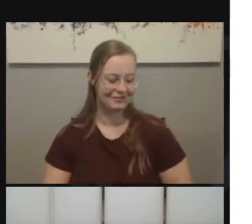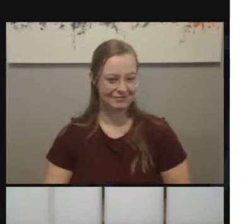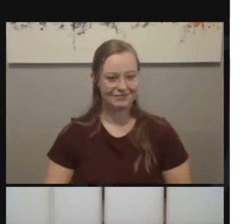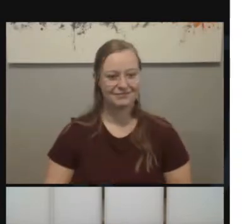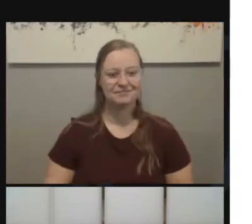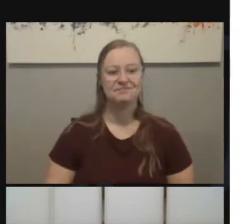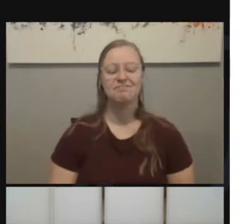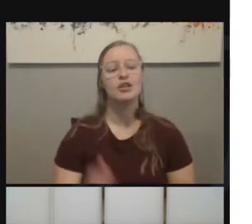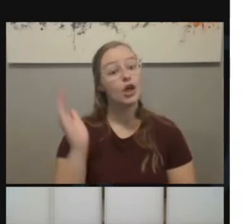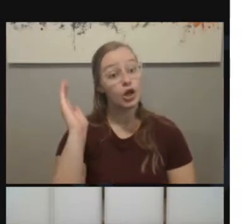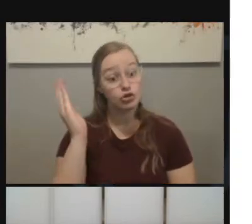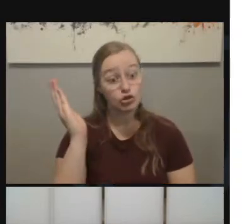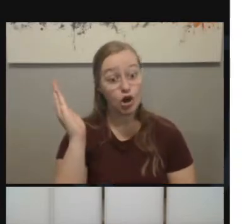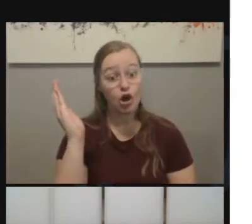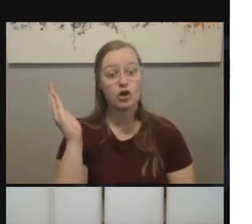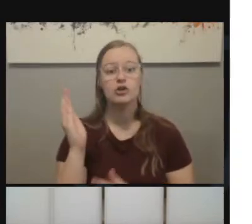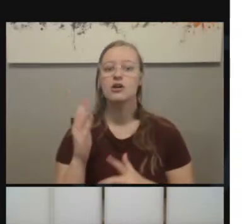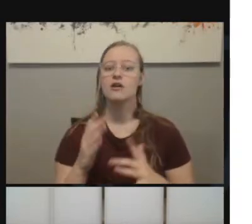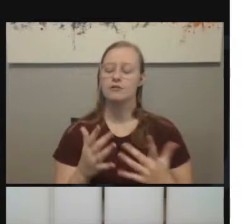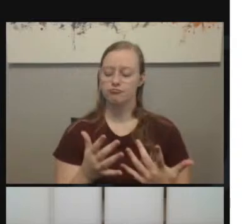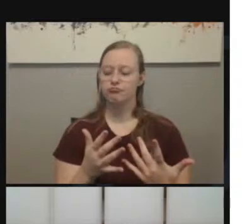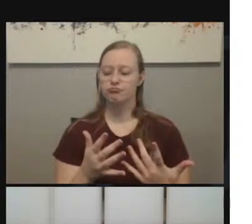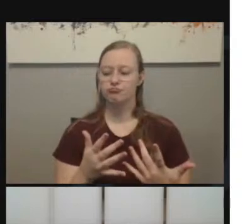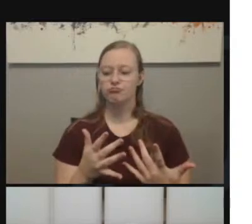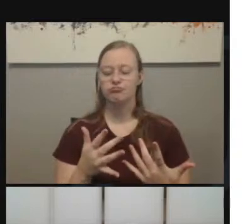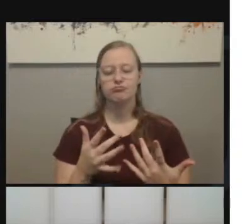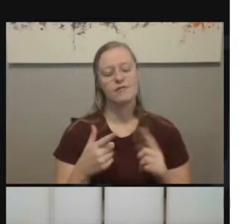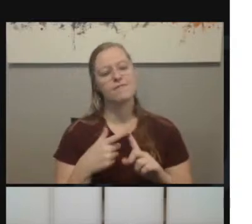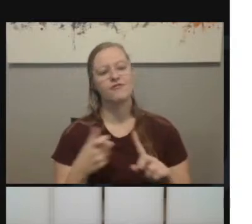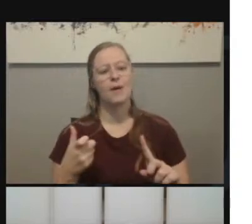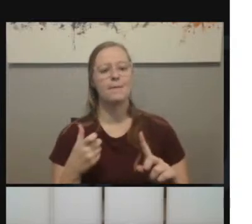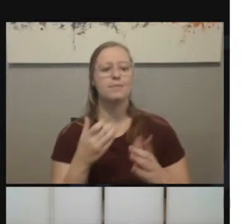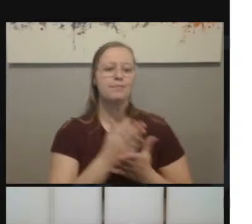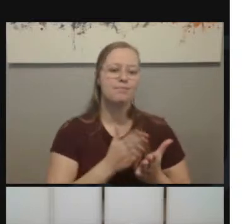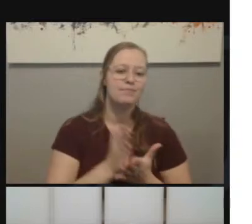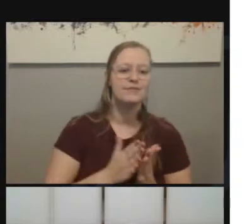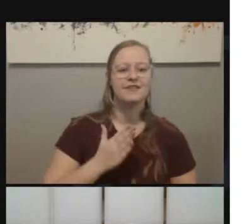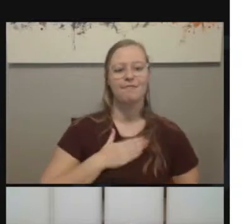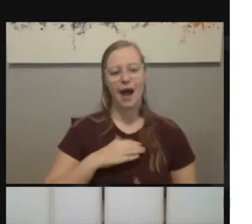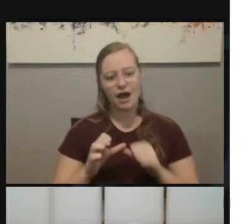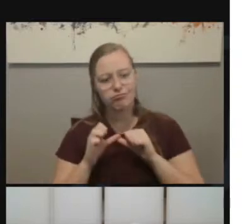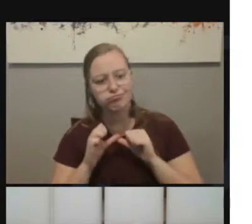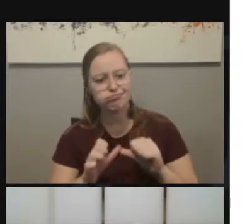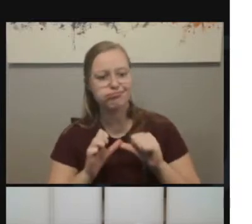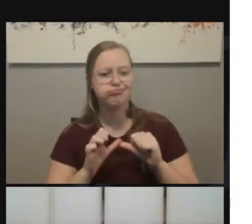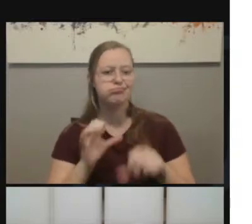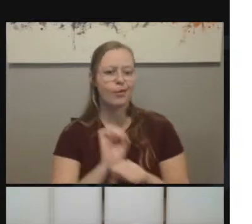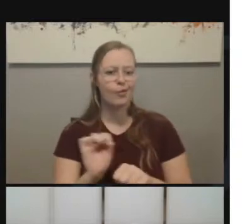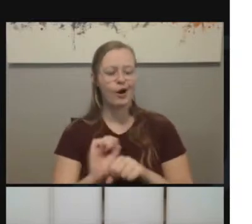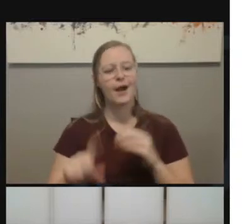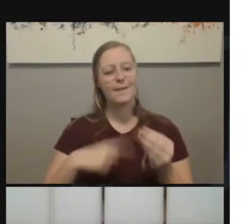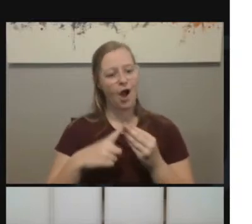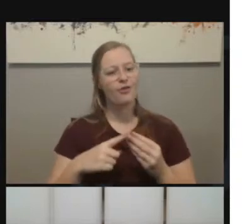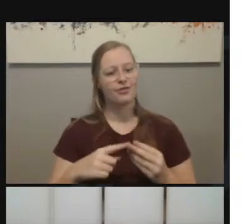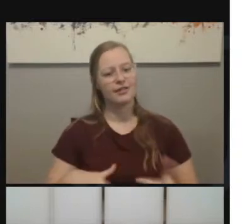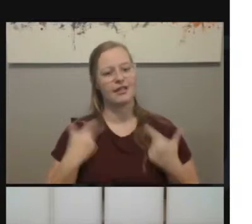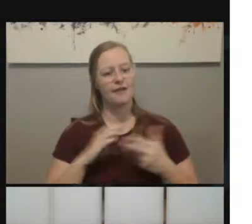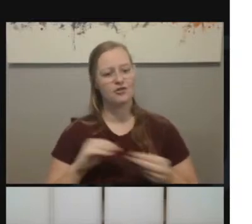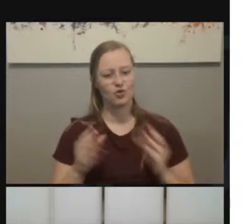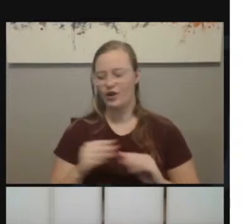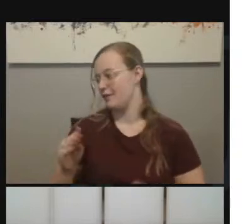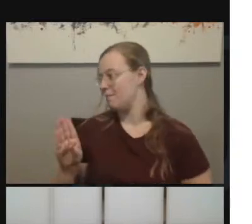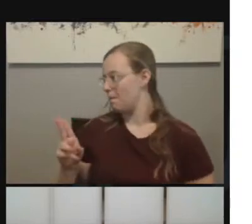The talk, which comes out of portions of my ongoing work on the biography that Bert